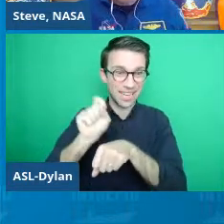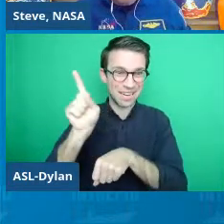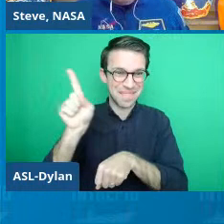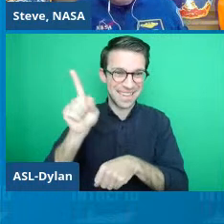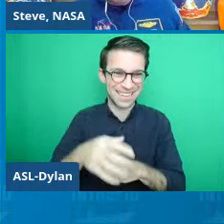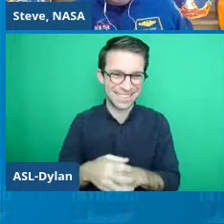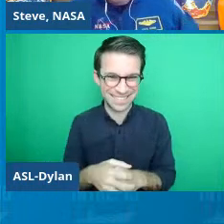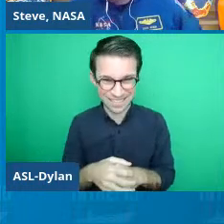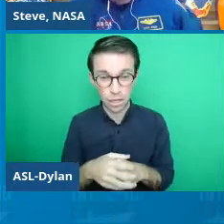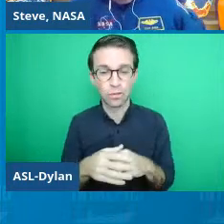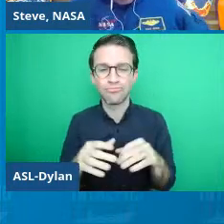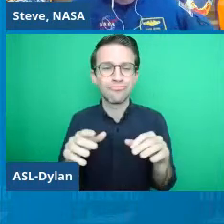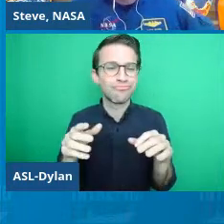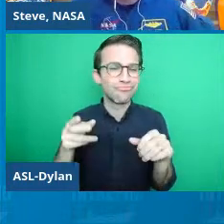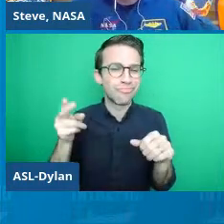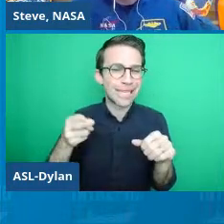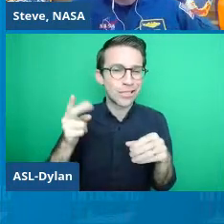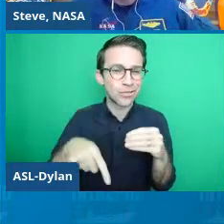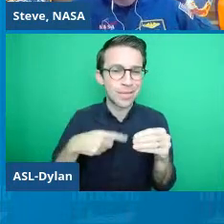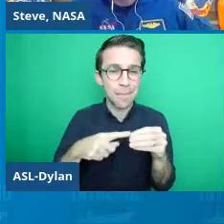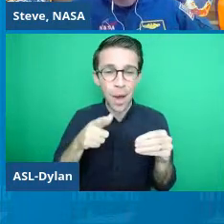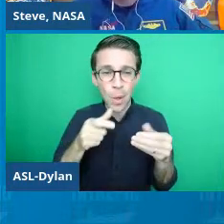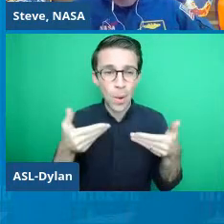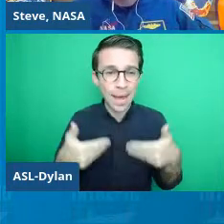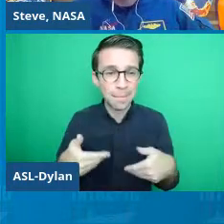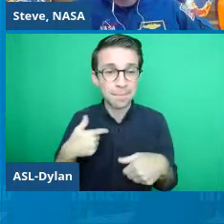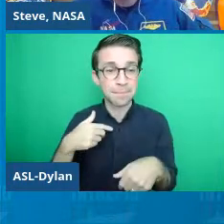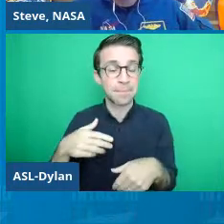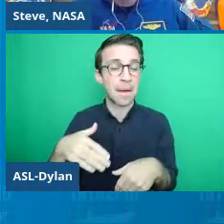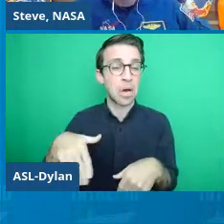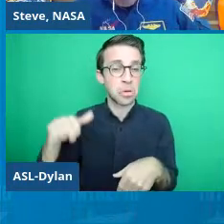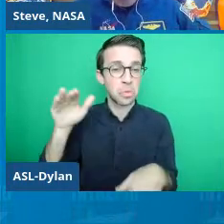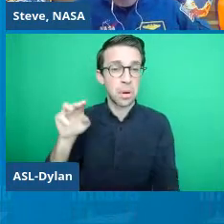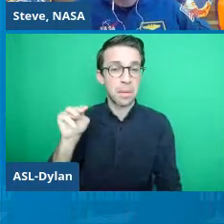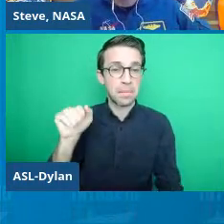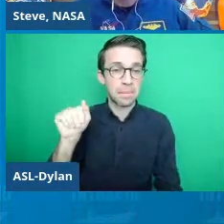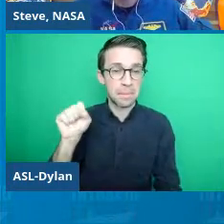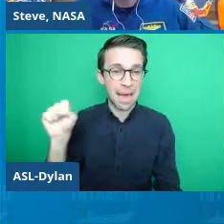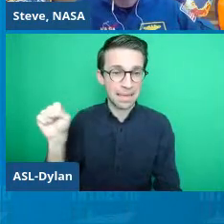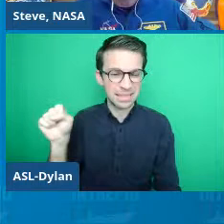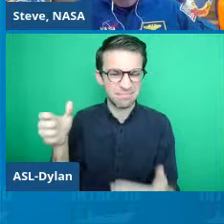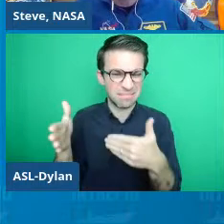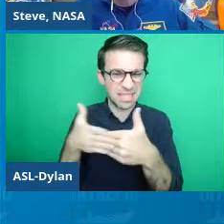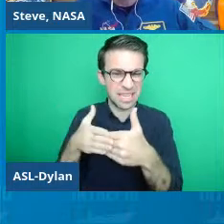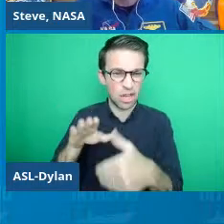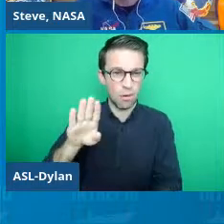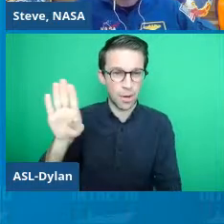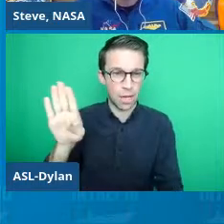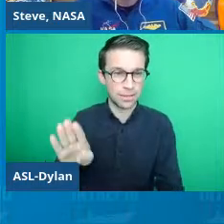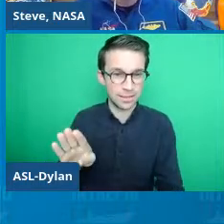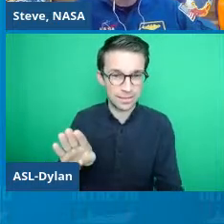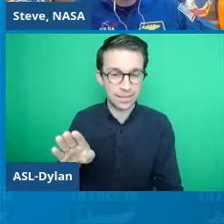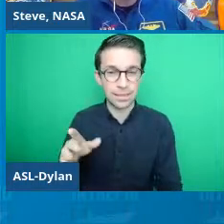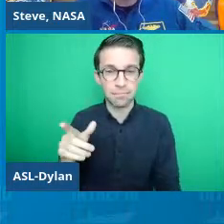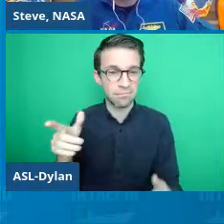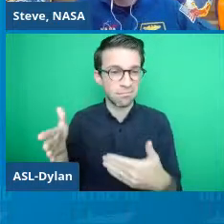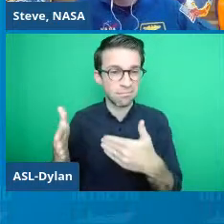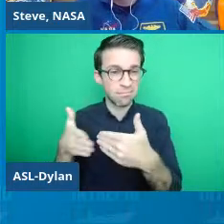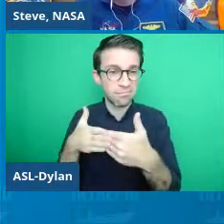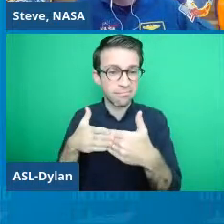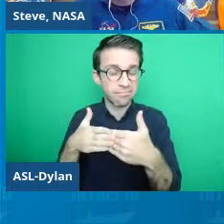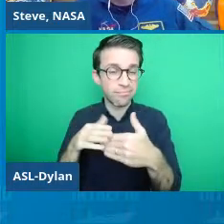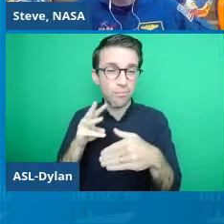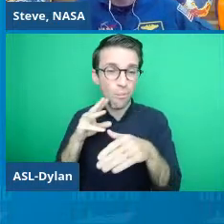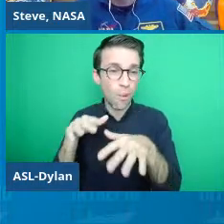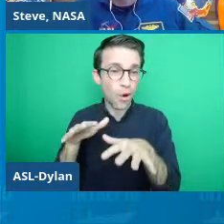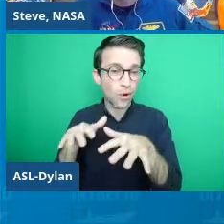So just a bit about me. I grew up in the Northeast. I grew up in Massachusetts, just south of Boston, right on the coast. Actually, the house was